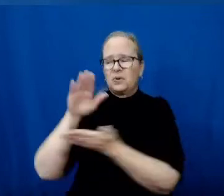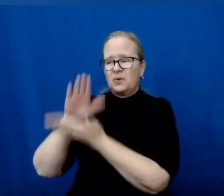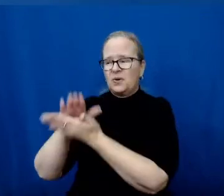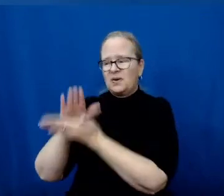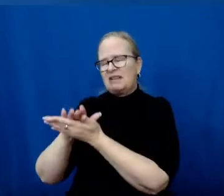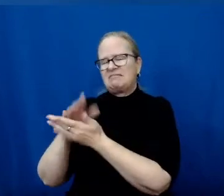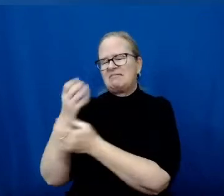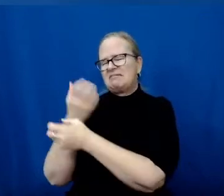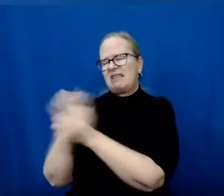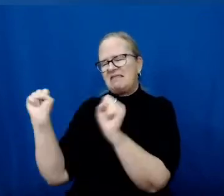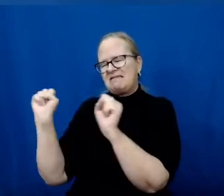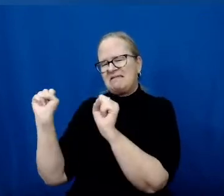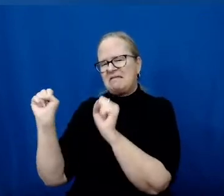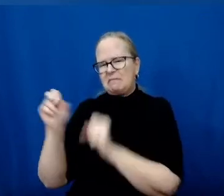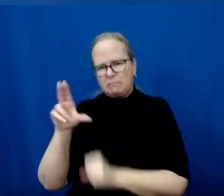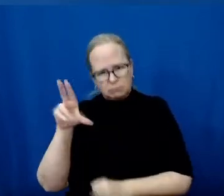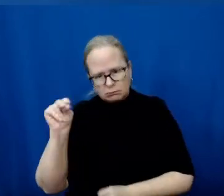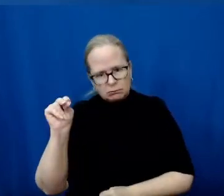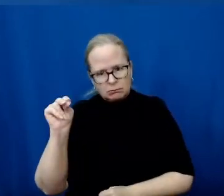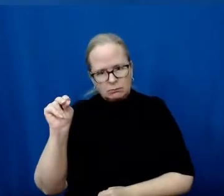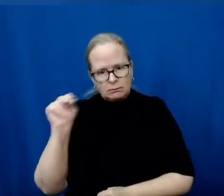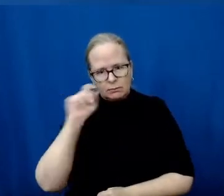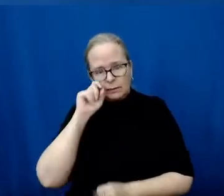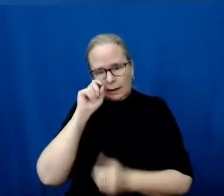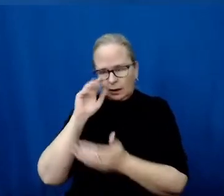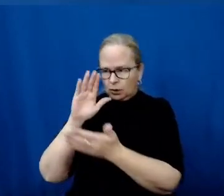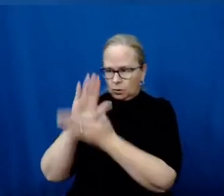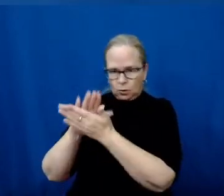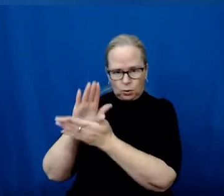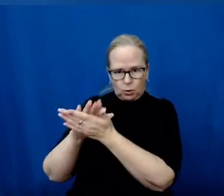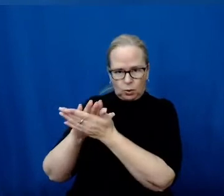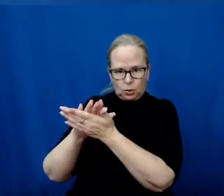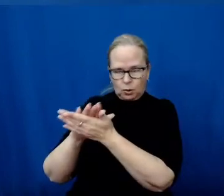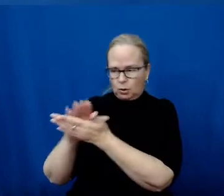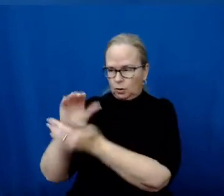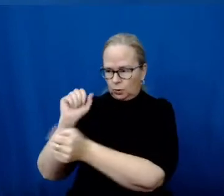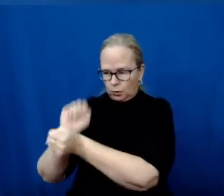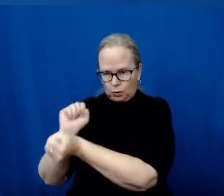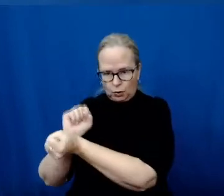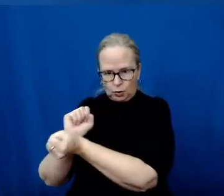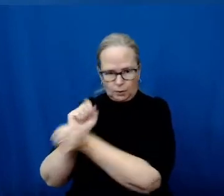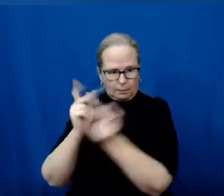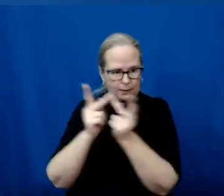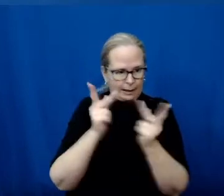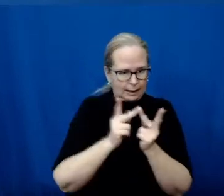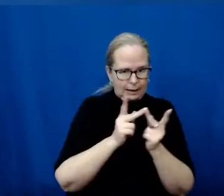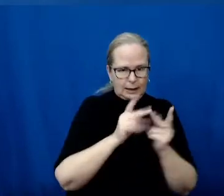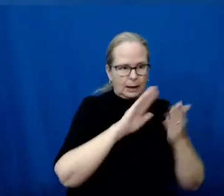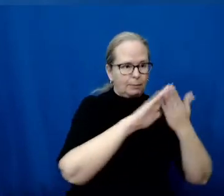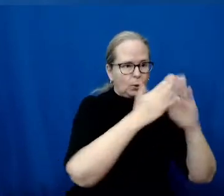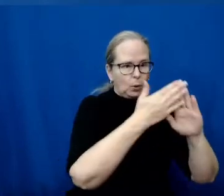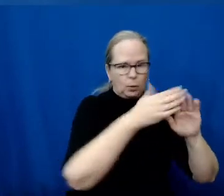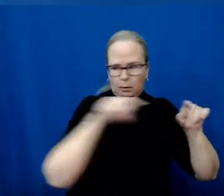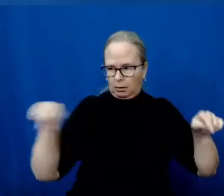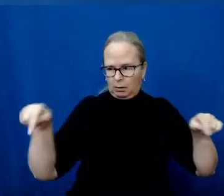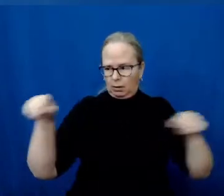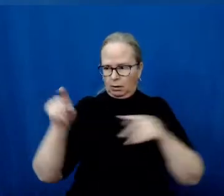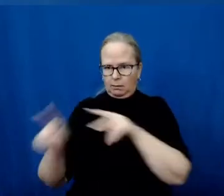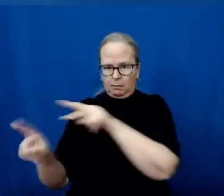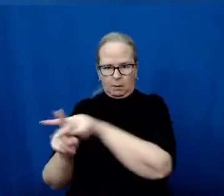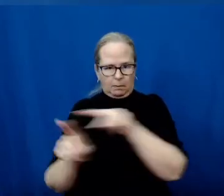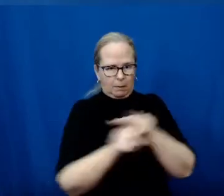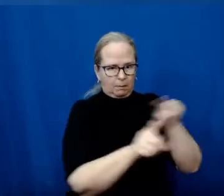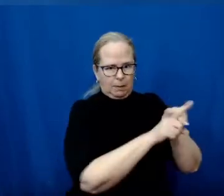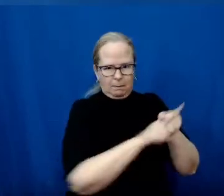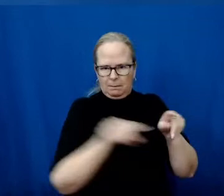communal establishments, it inevitably comes home. We had the opportunity yesterday to talk with Dr. Bakshi about her experience